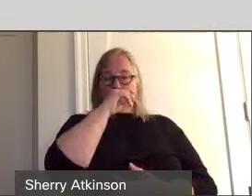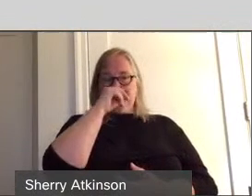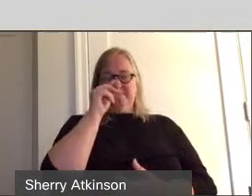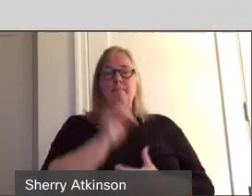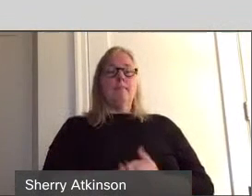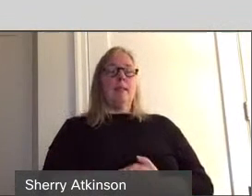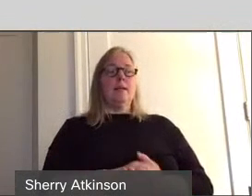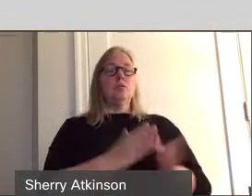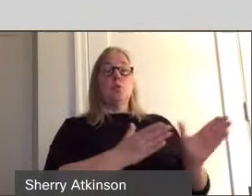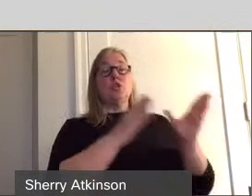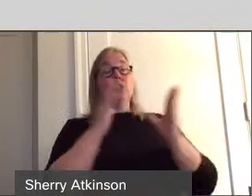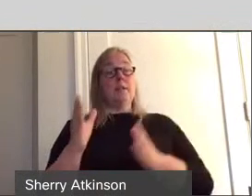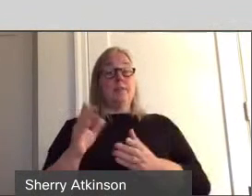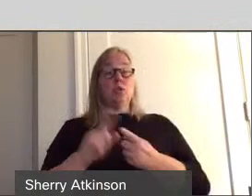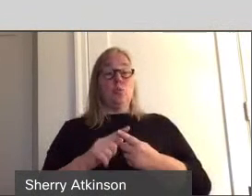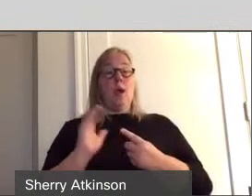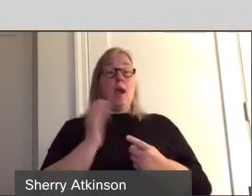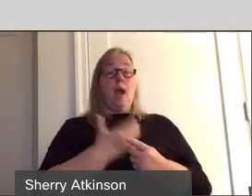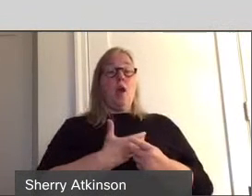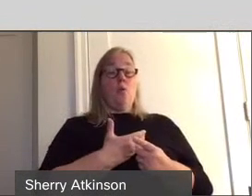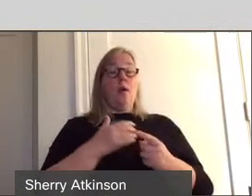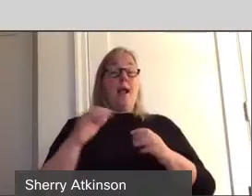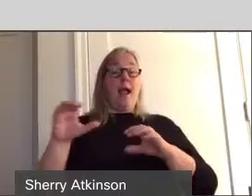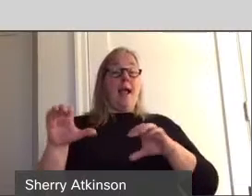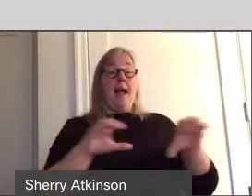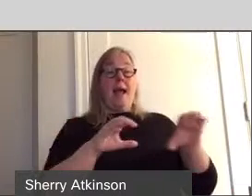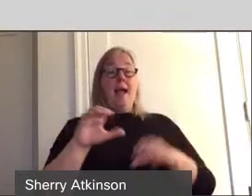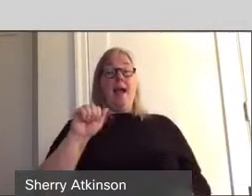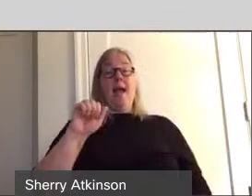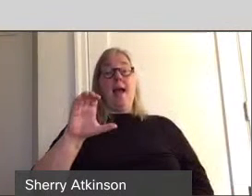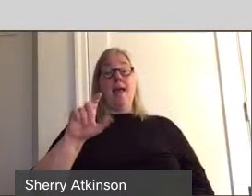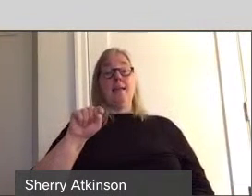So shifting to our active transportation projects,